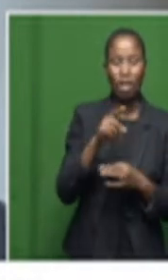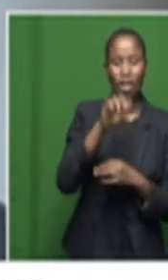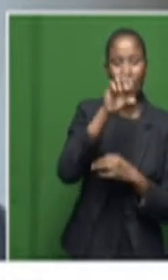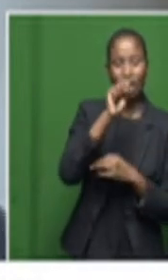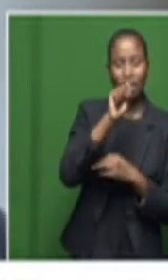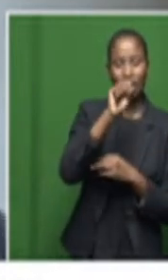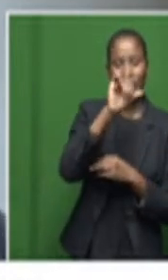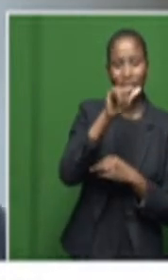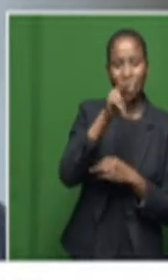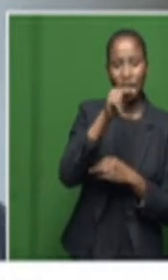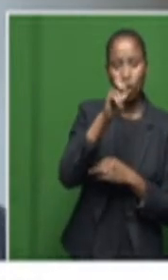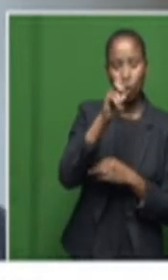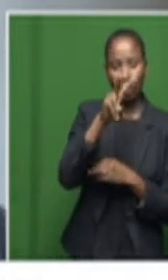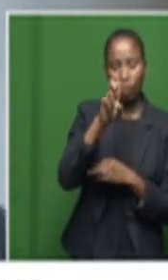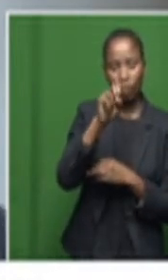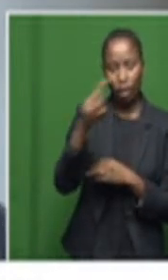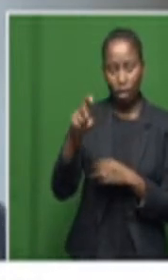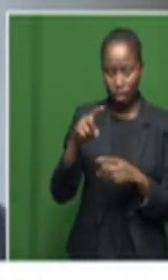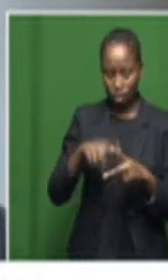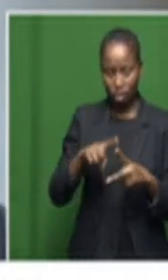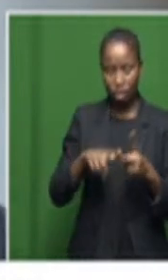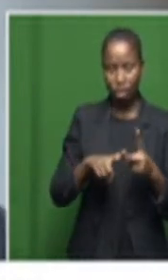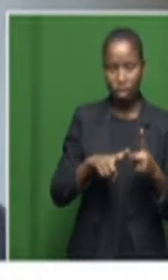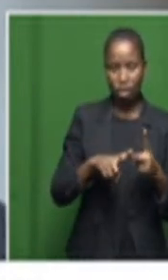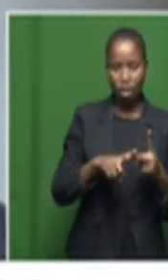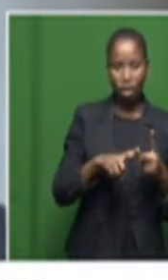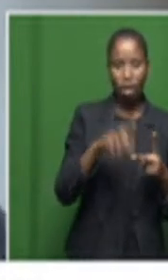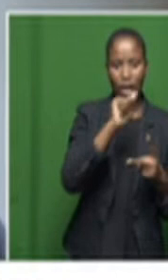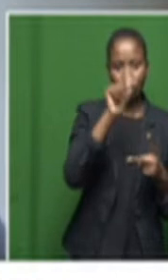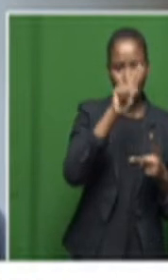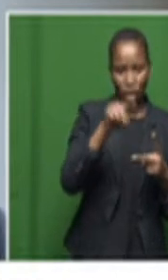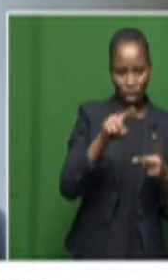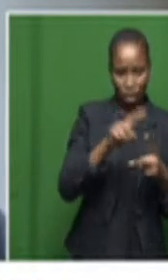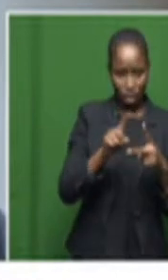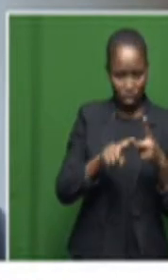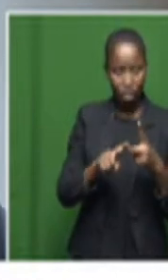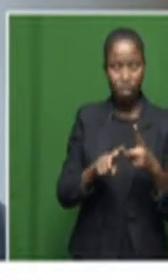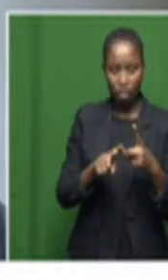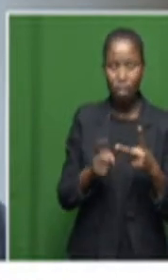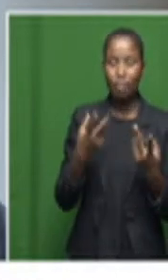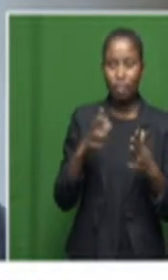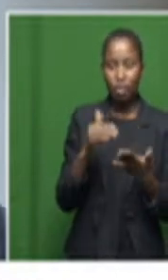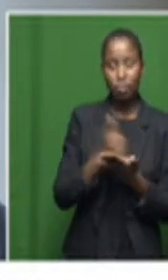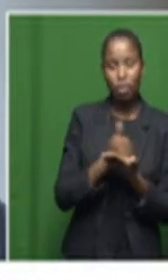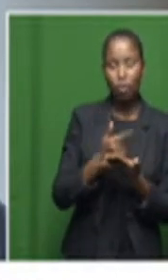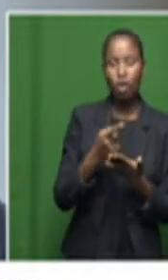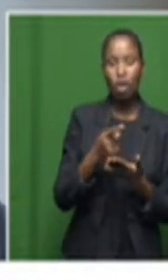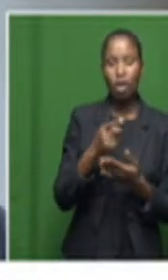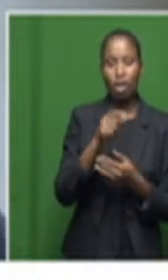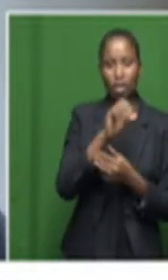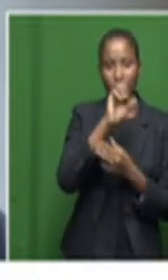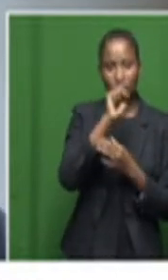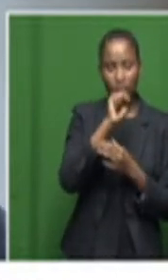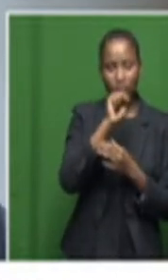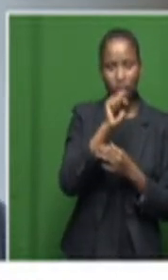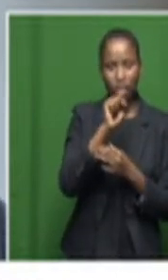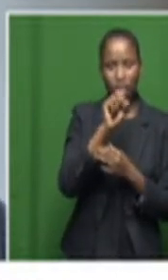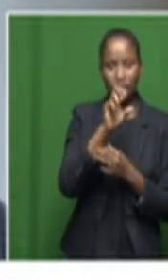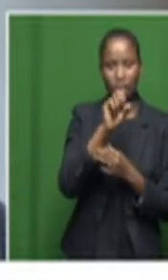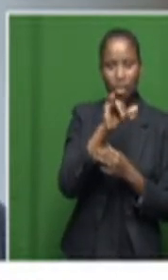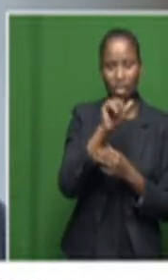the AstraZeneca. There are conditions under the registration of Cyanobac vaccine that need to be